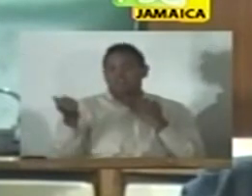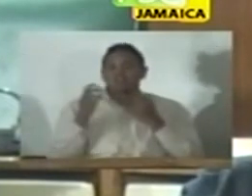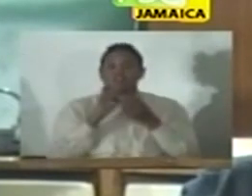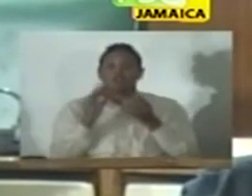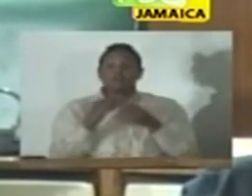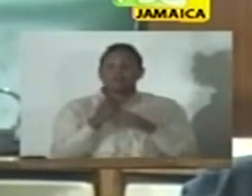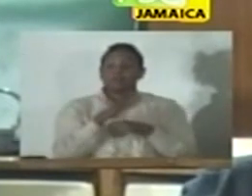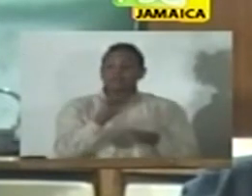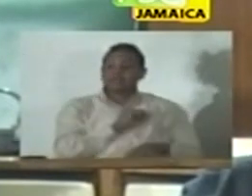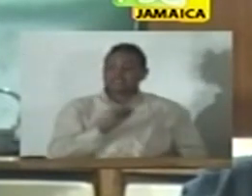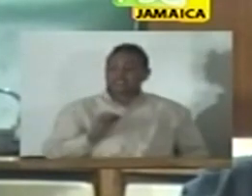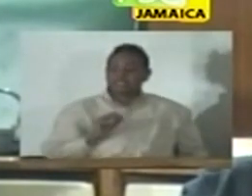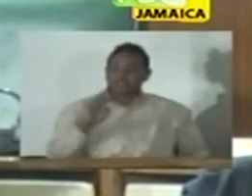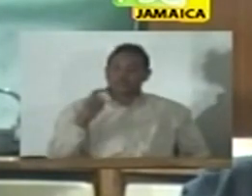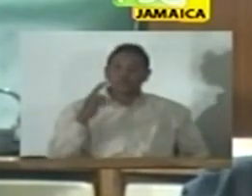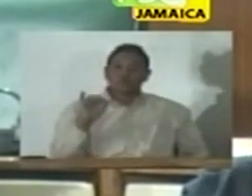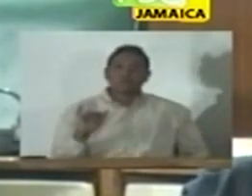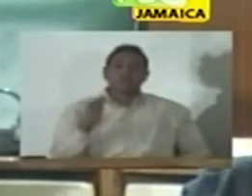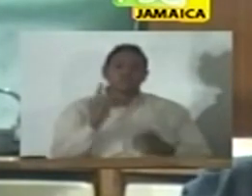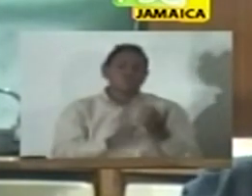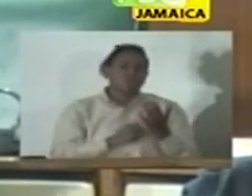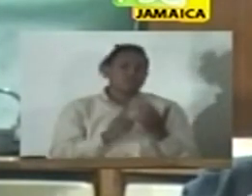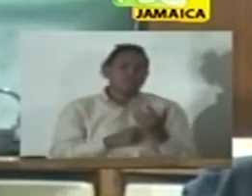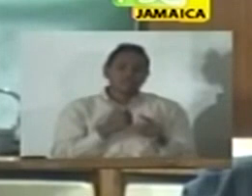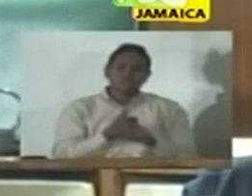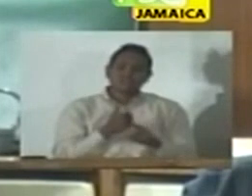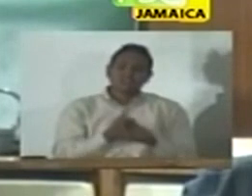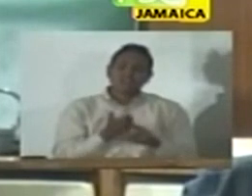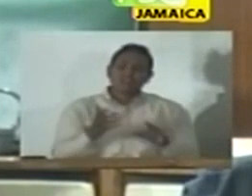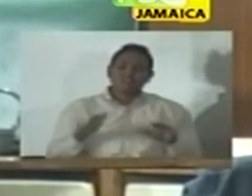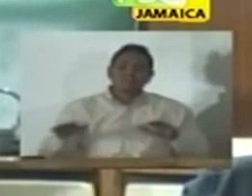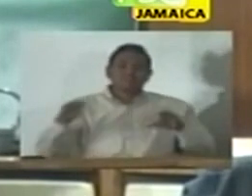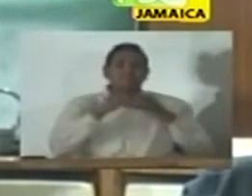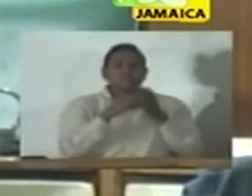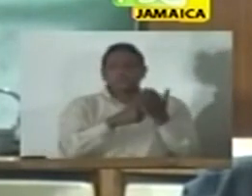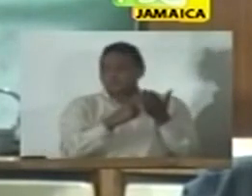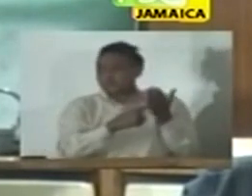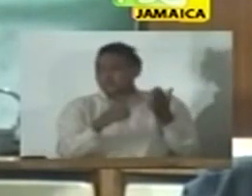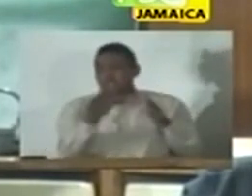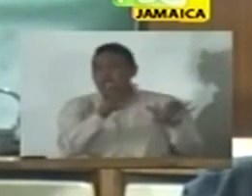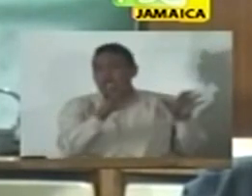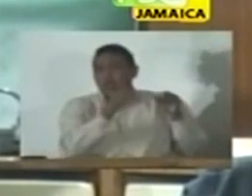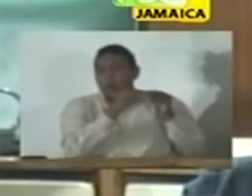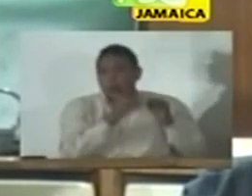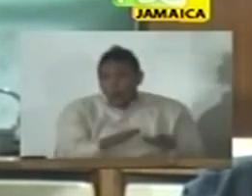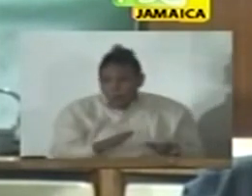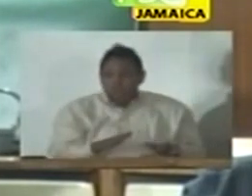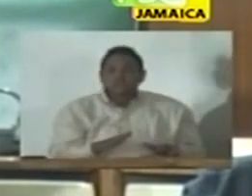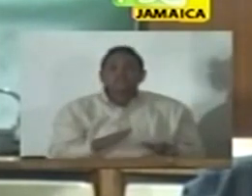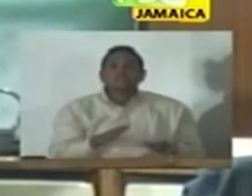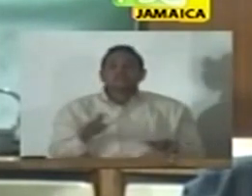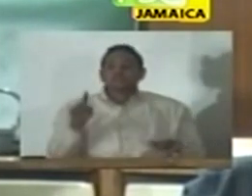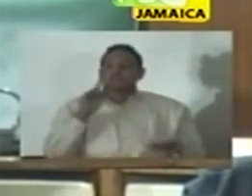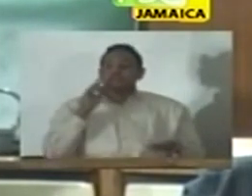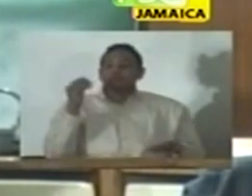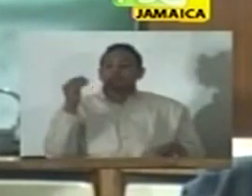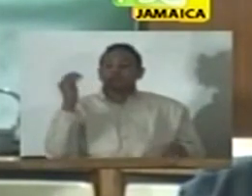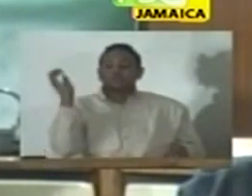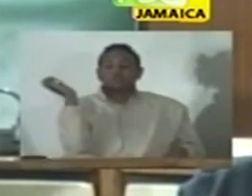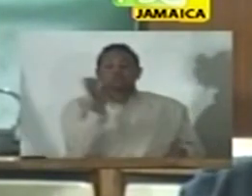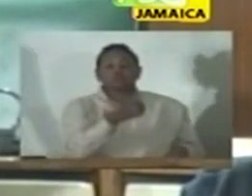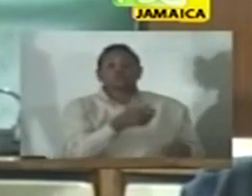Webby, which sometimes gets lost in the discussion. The inflows to Jamaica